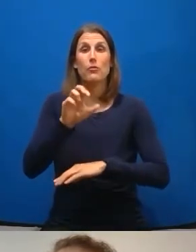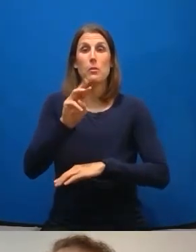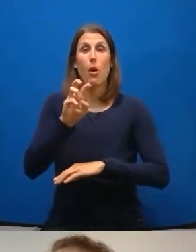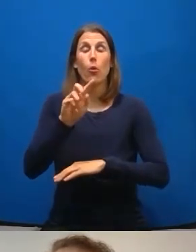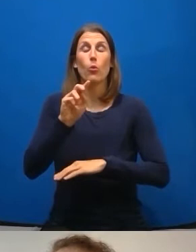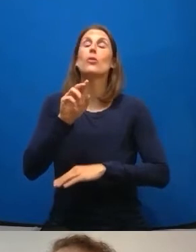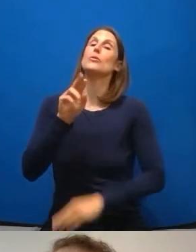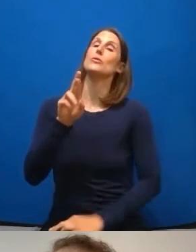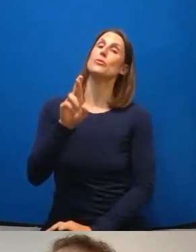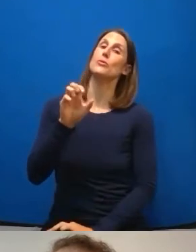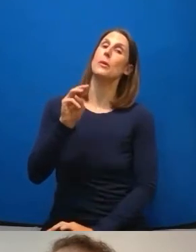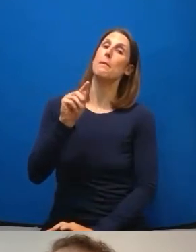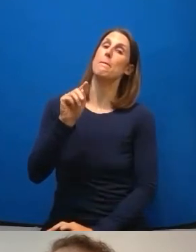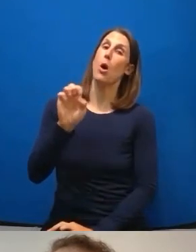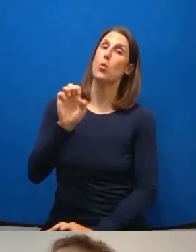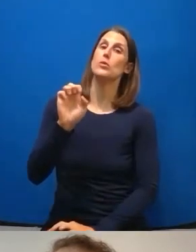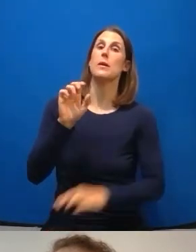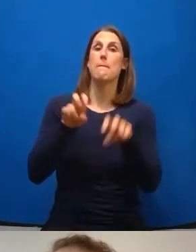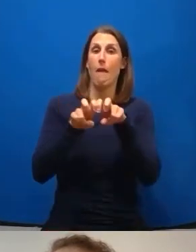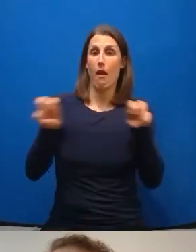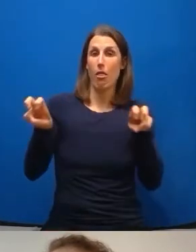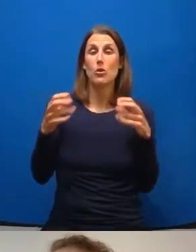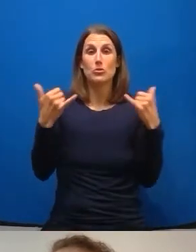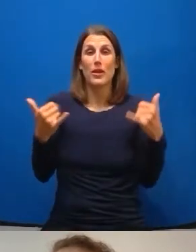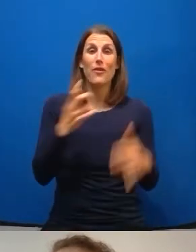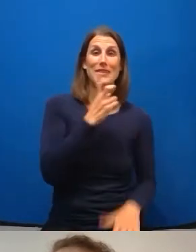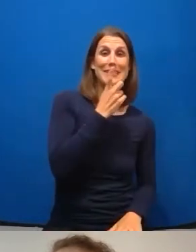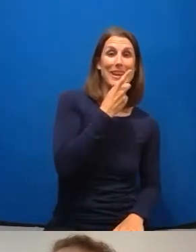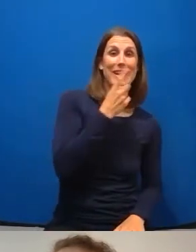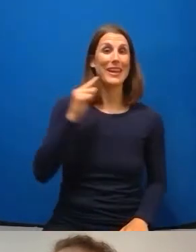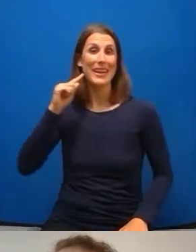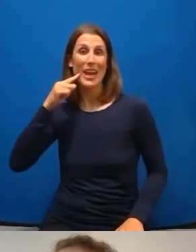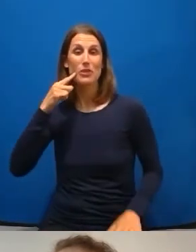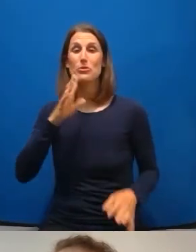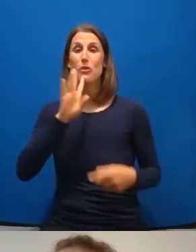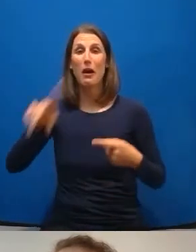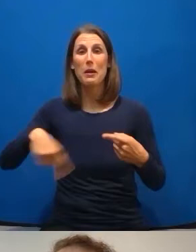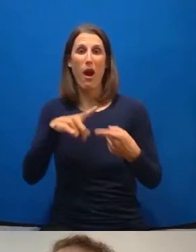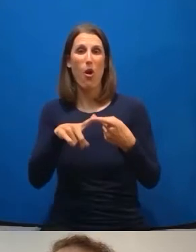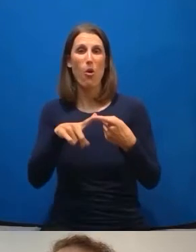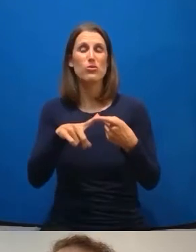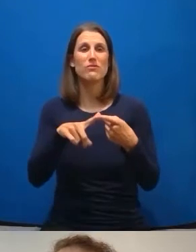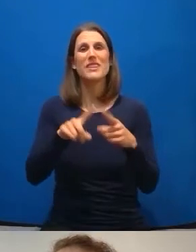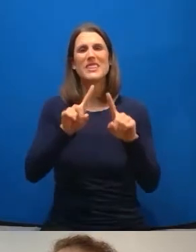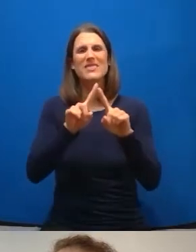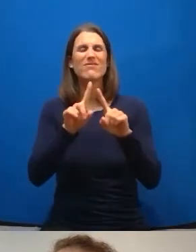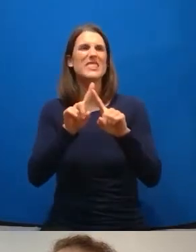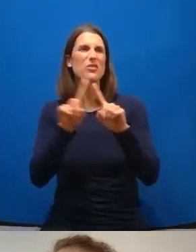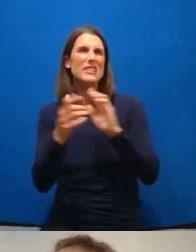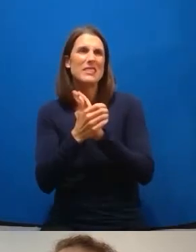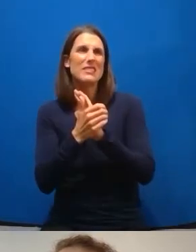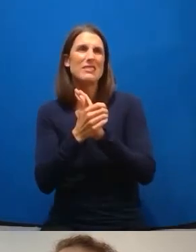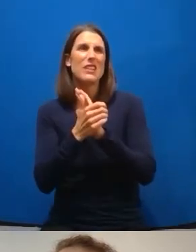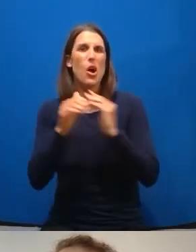chat with us today about moving beyond the screen. So we just wanted to take this opportunity to kind of capture some of the